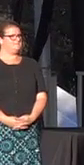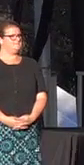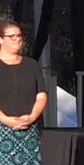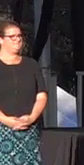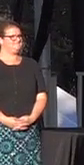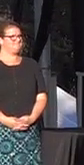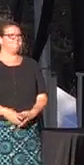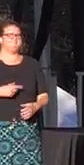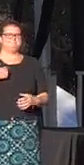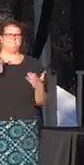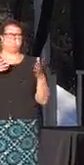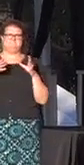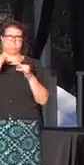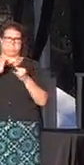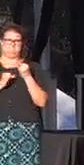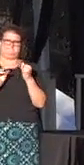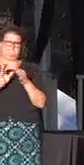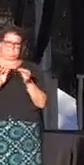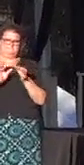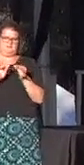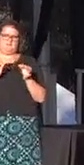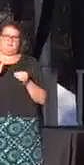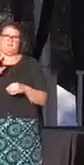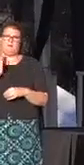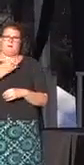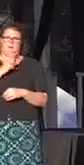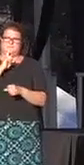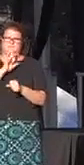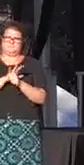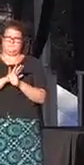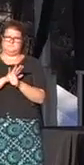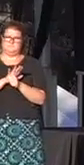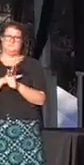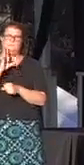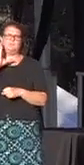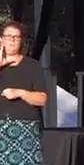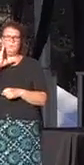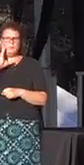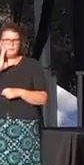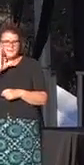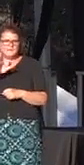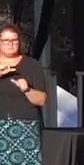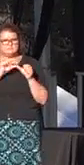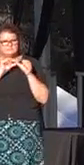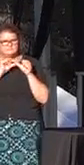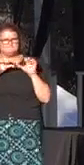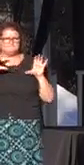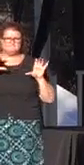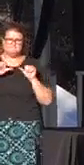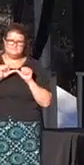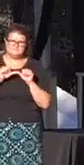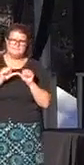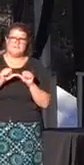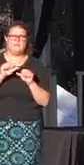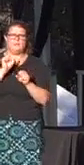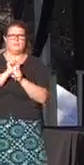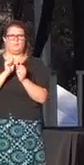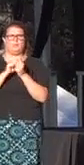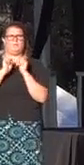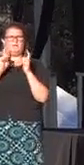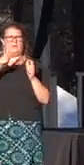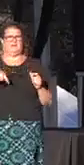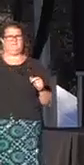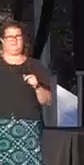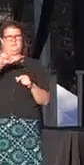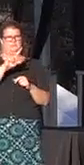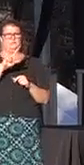In closing, to reiterate, you have our word that we will eagerly and enthusiastically continue our work with all of you to ensure